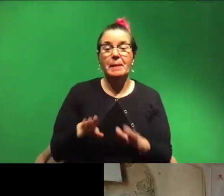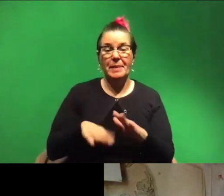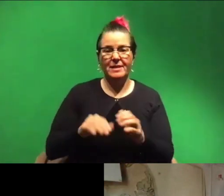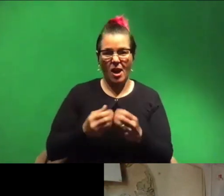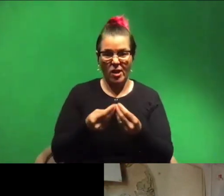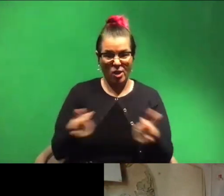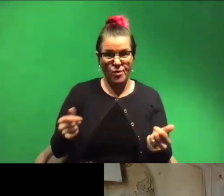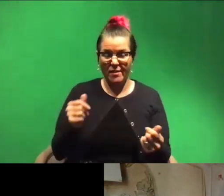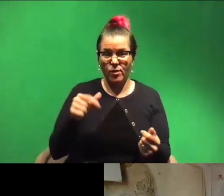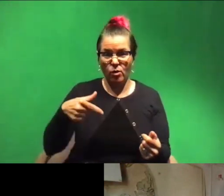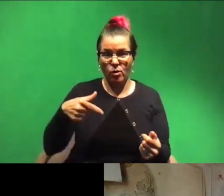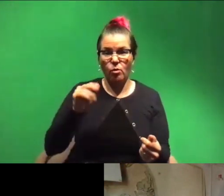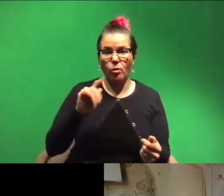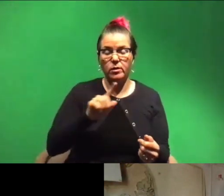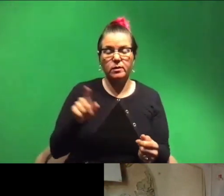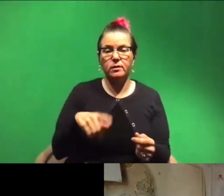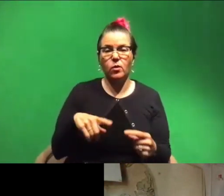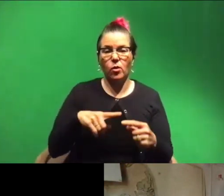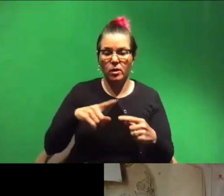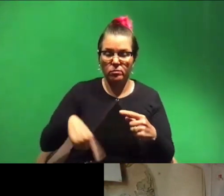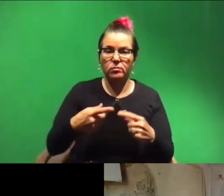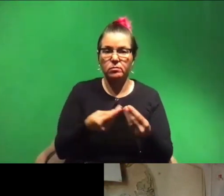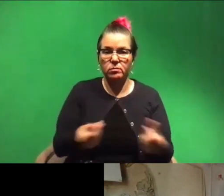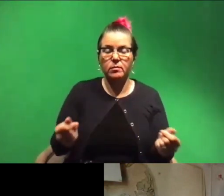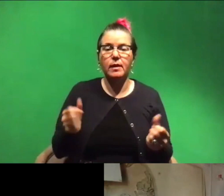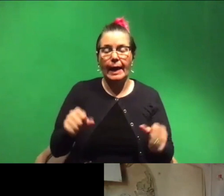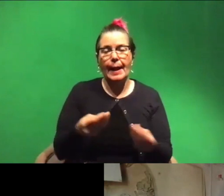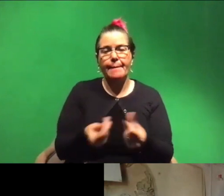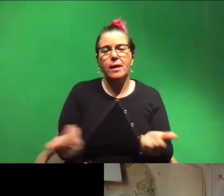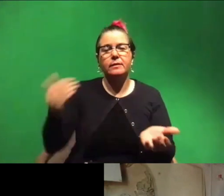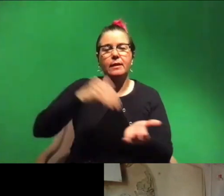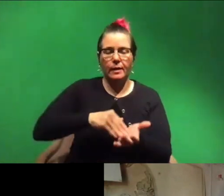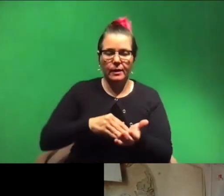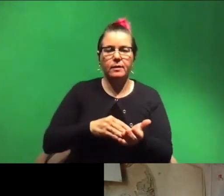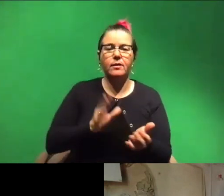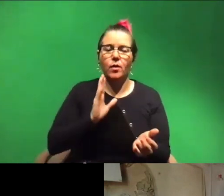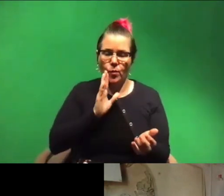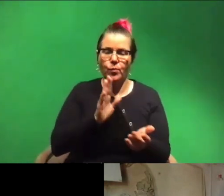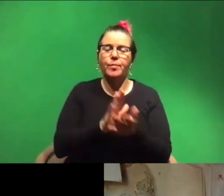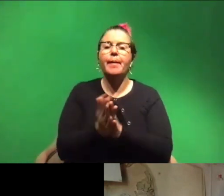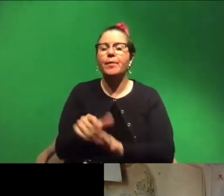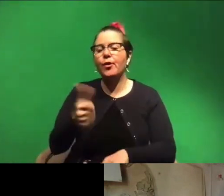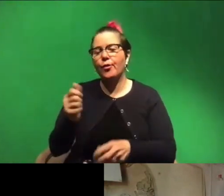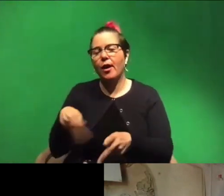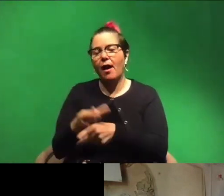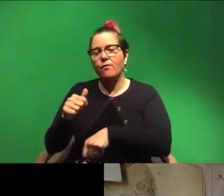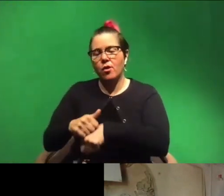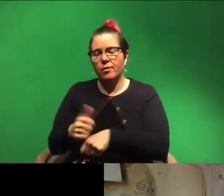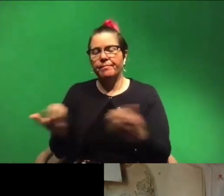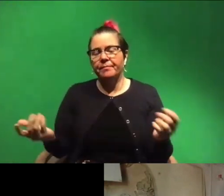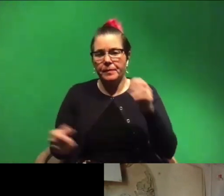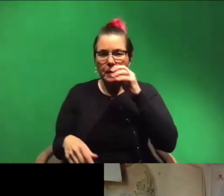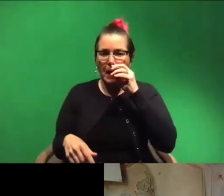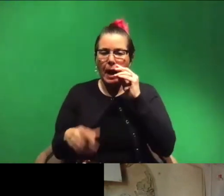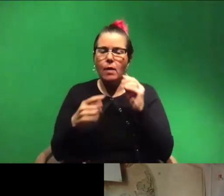get rid of it, or you cycle it in the rock cycle, is that you can melt it again, and it can go into other different types of rocks. So yeah, I guess I'd probably